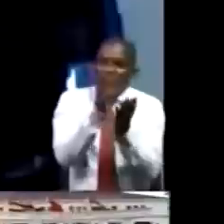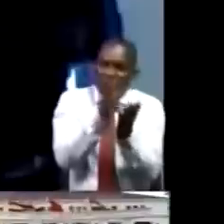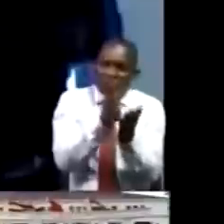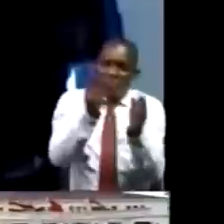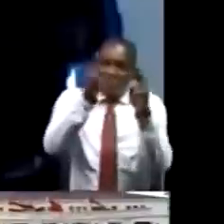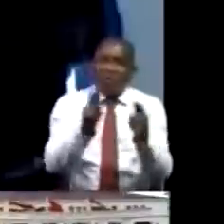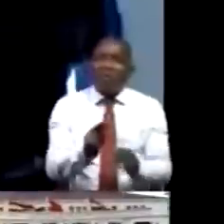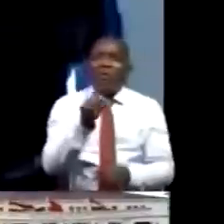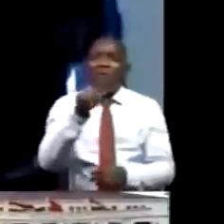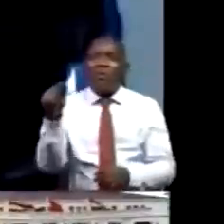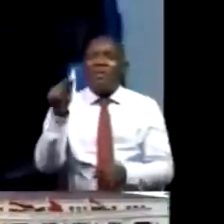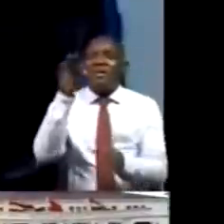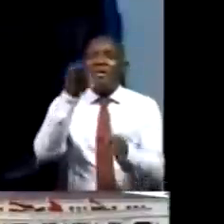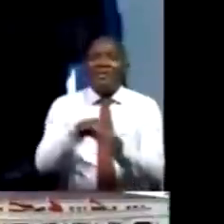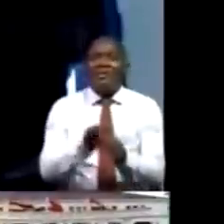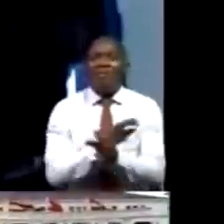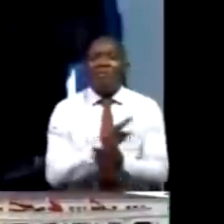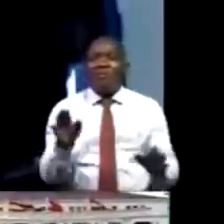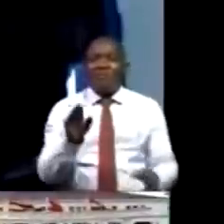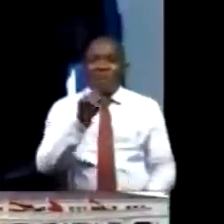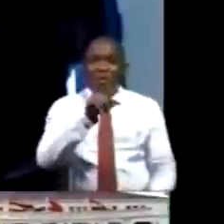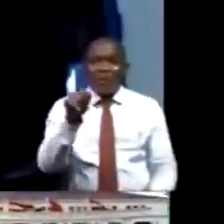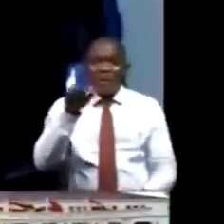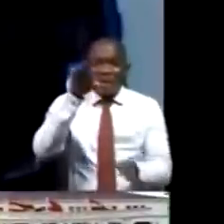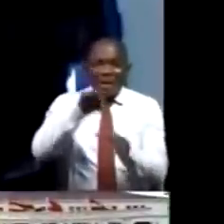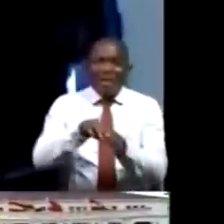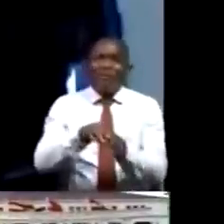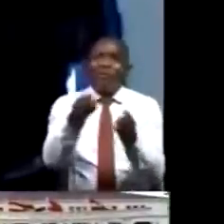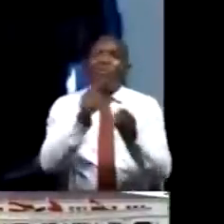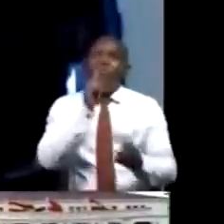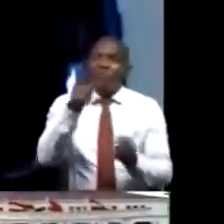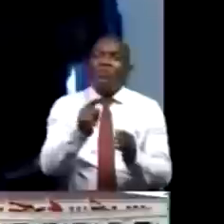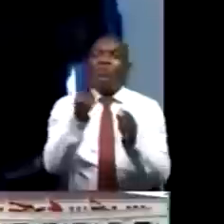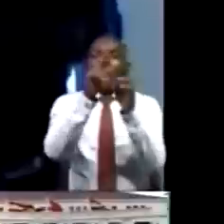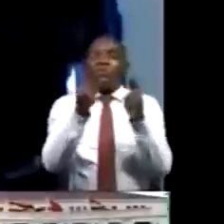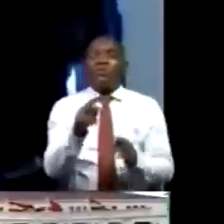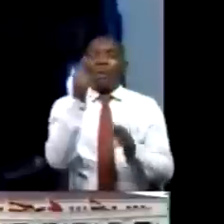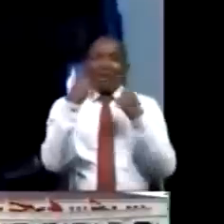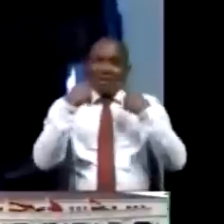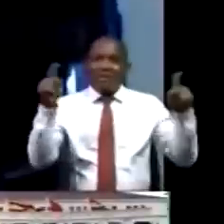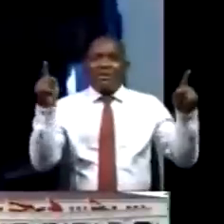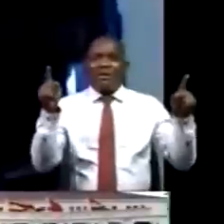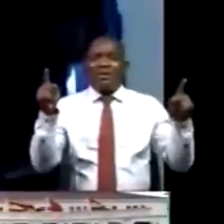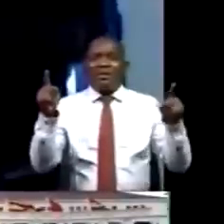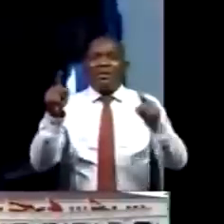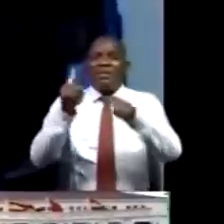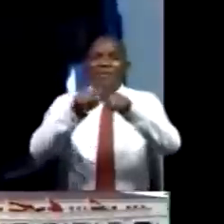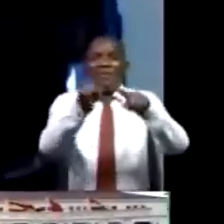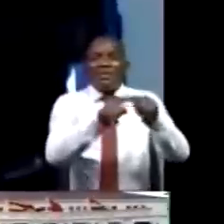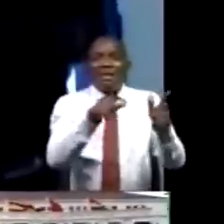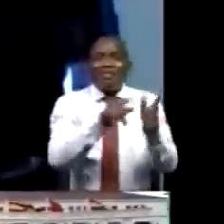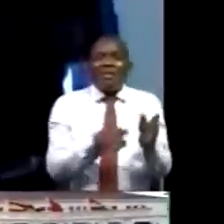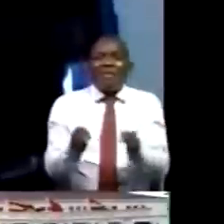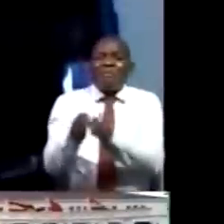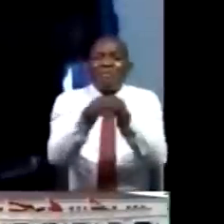the 2020 poll. The 2020 poll. There has been one declaration, several press conferences or